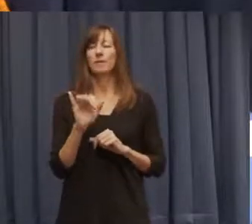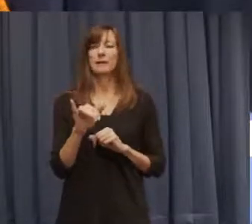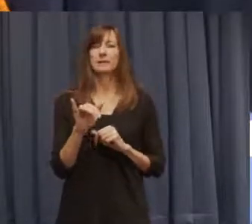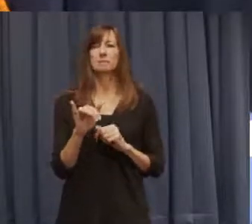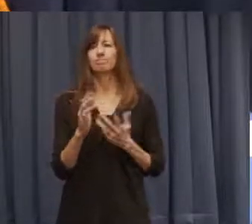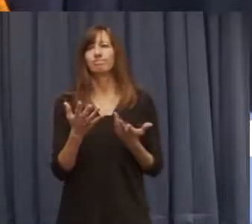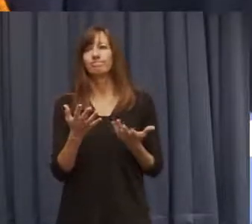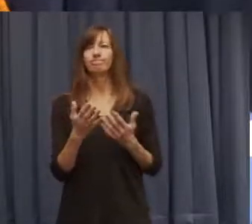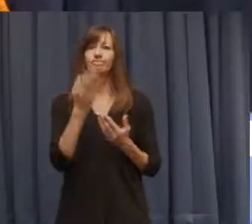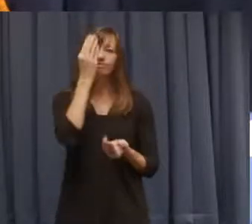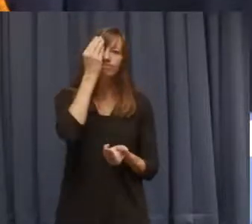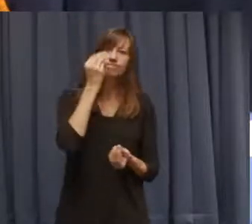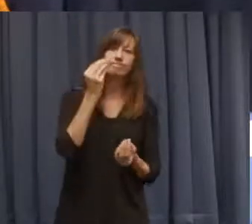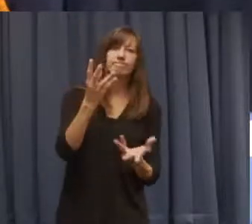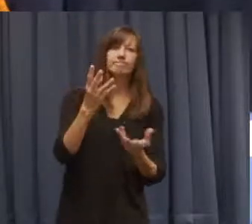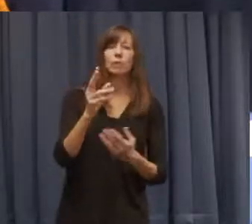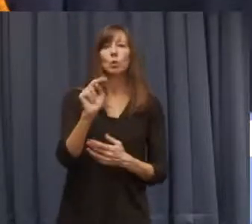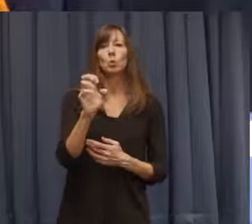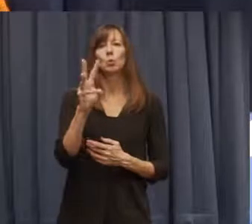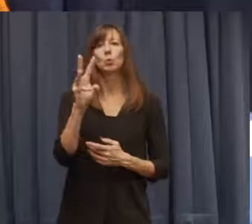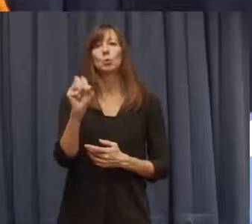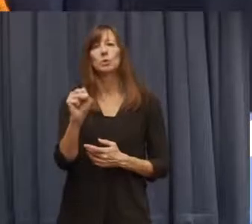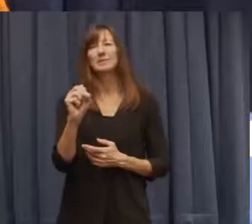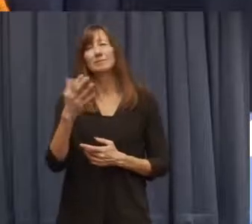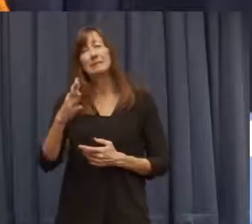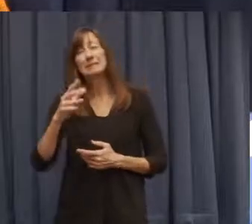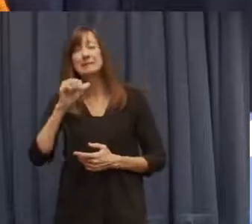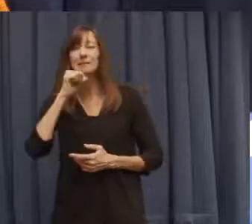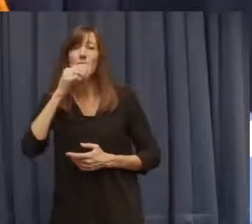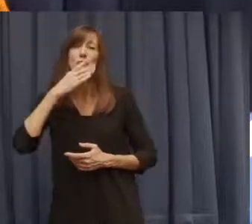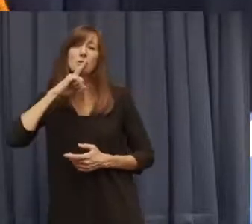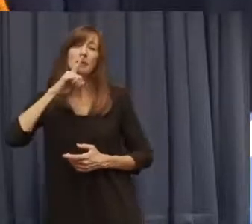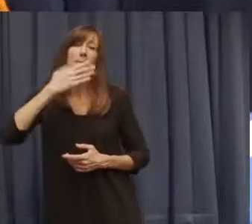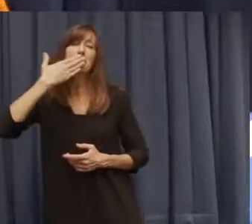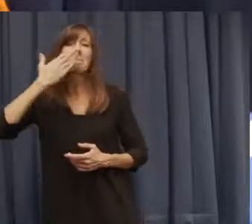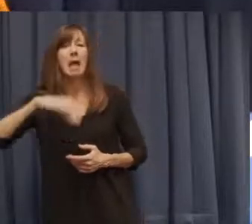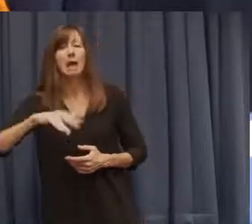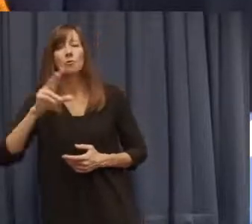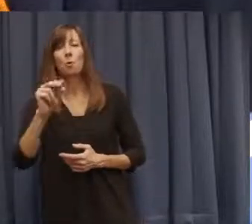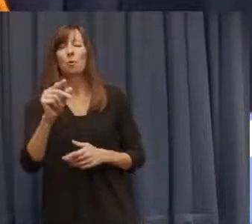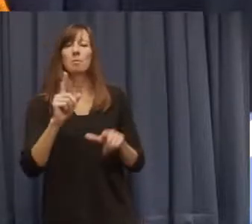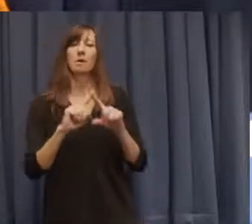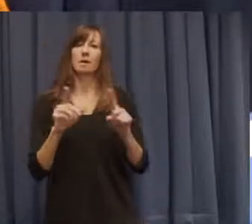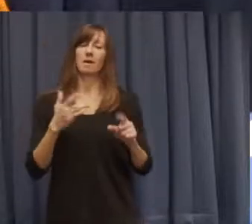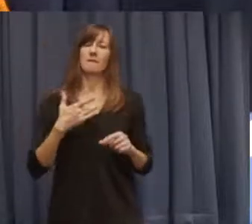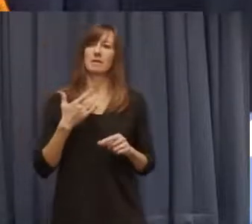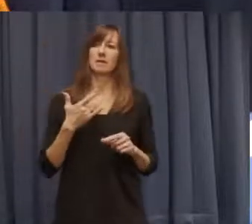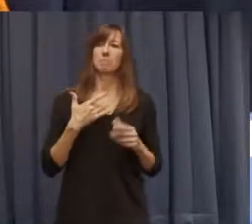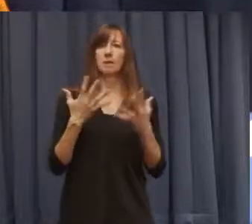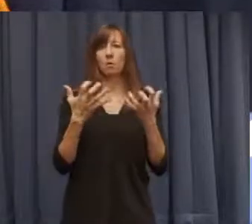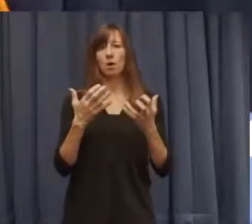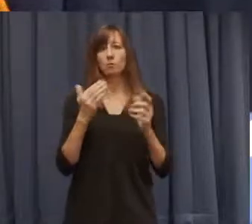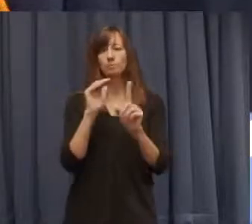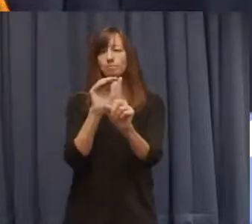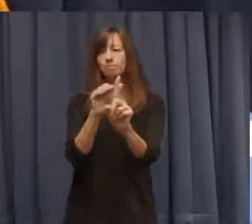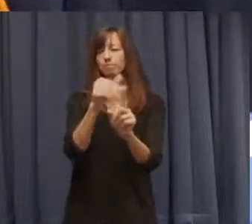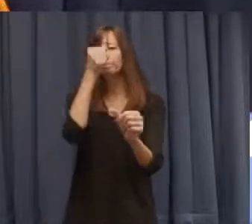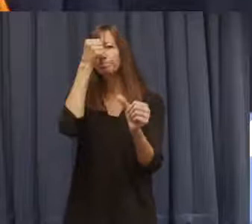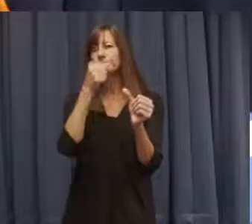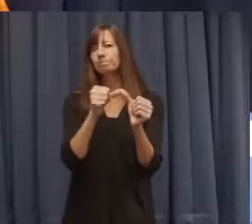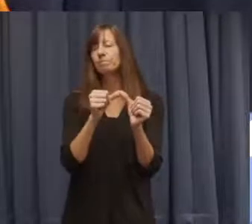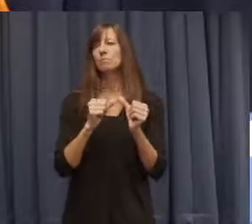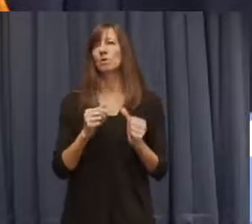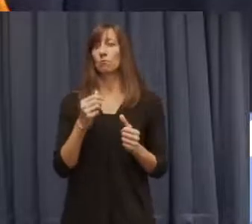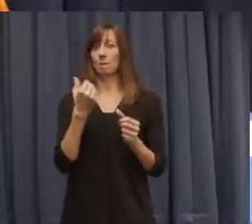concerning, and news that I hope prompts us to feel a renewed sense of needing to keep our guard